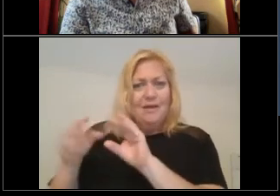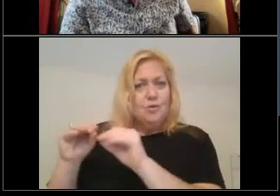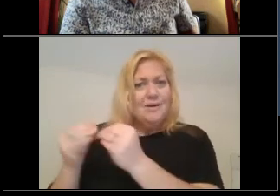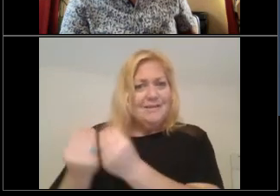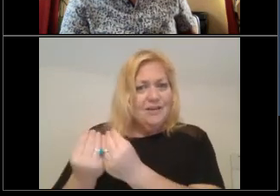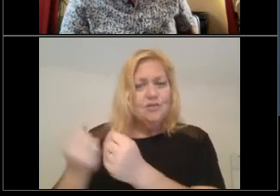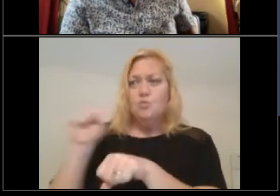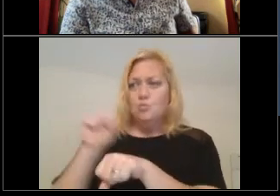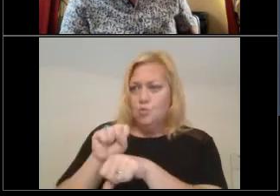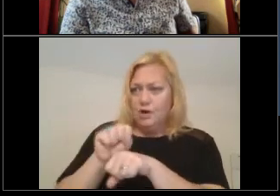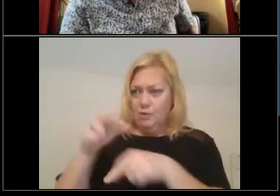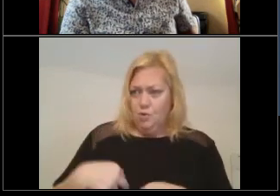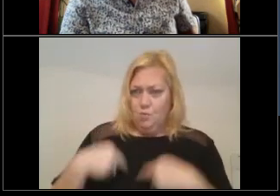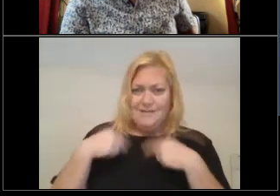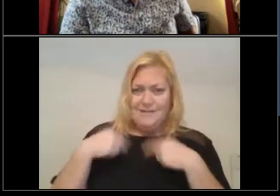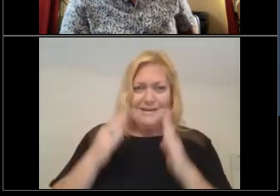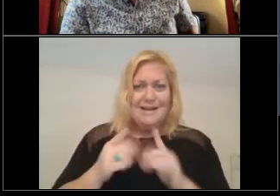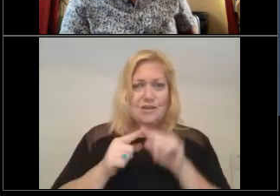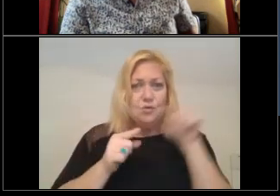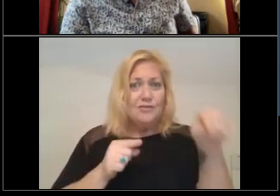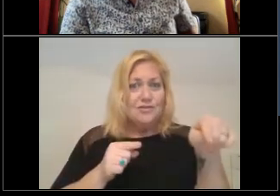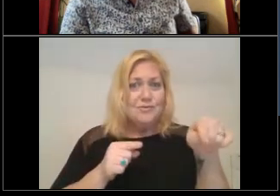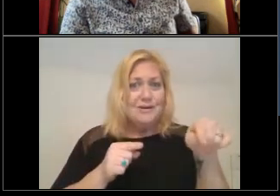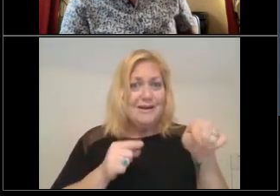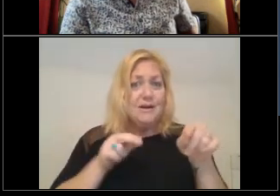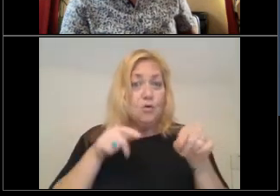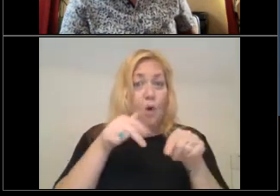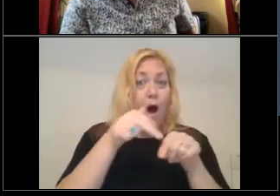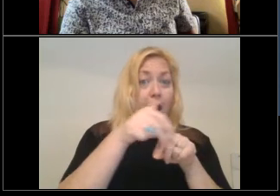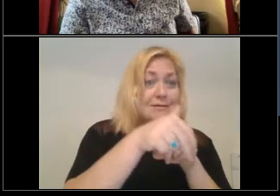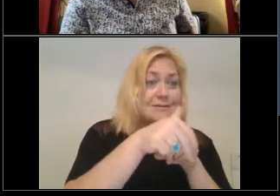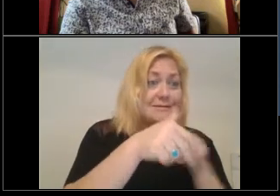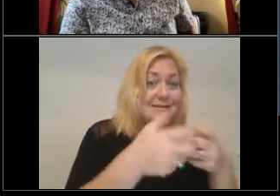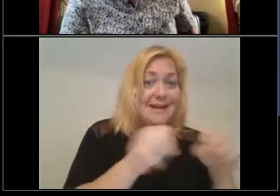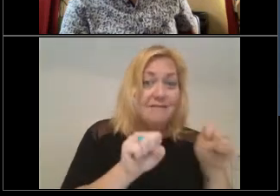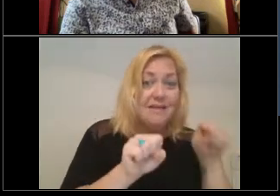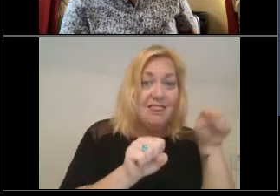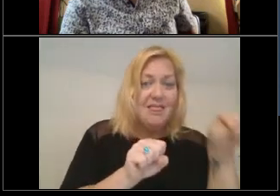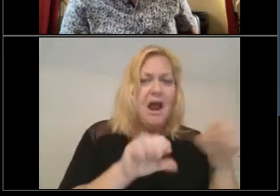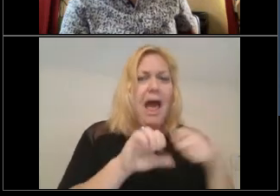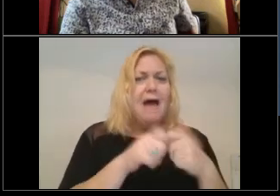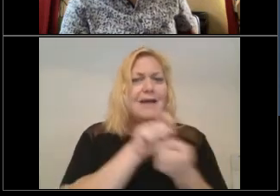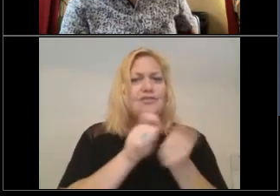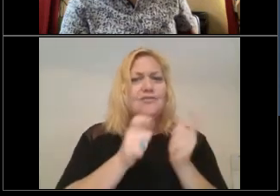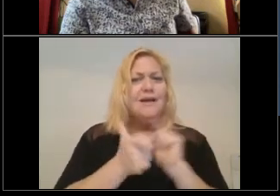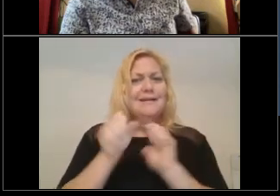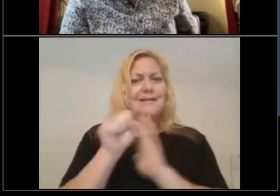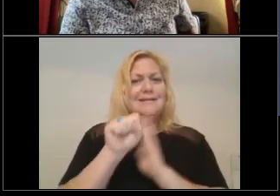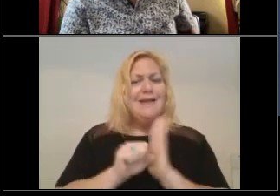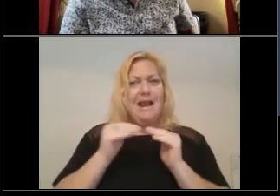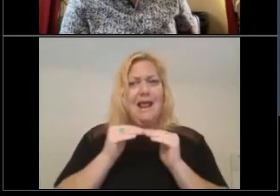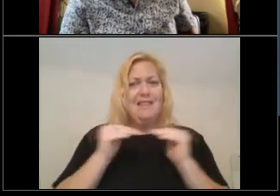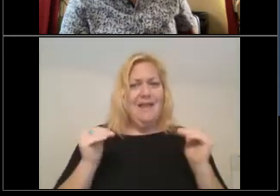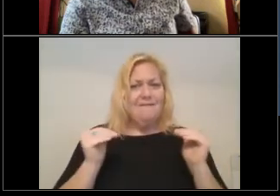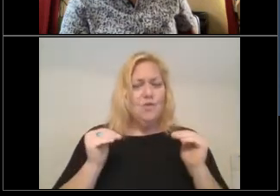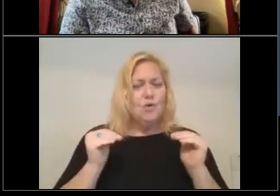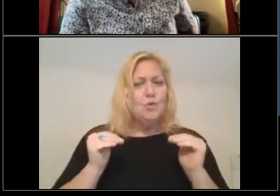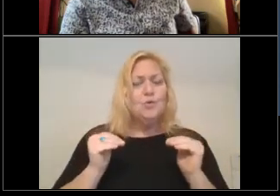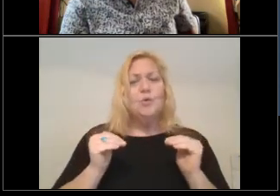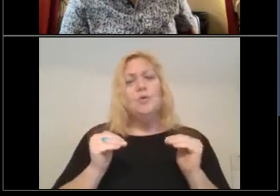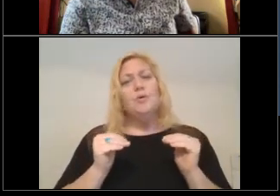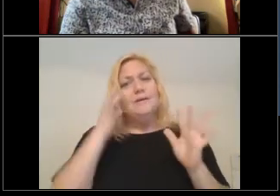with residents or just trying to get across the street safely. How does that translate to state level decision making, right? How does that translate to